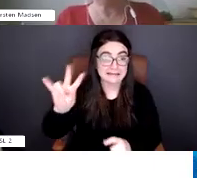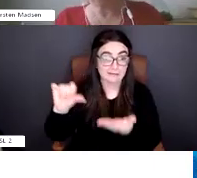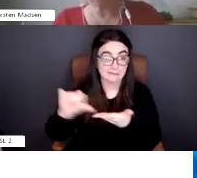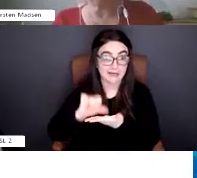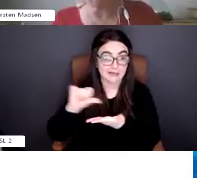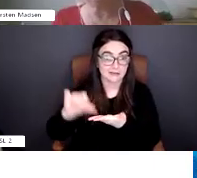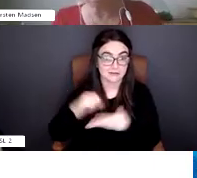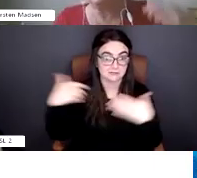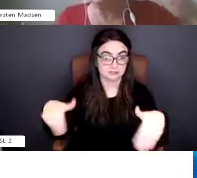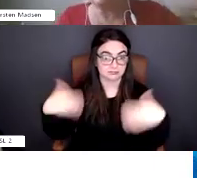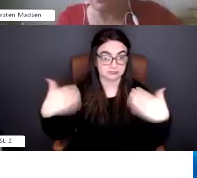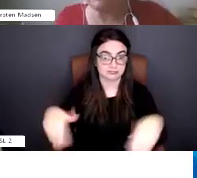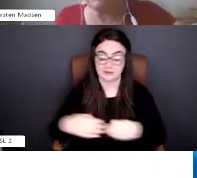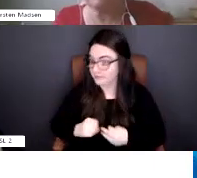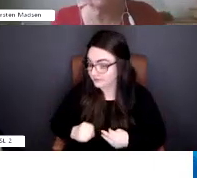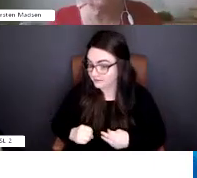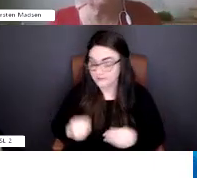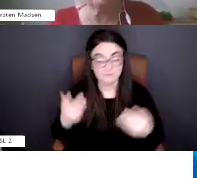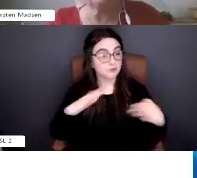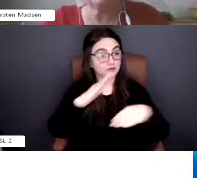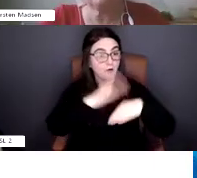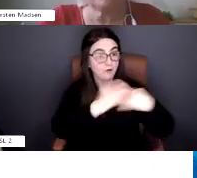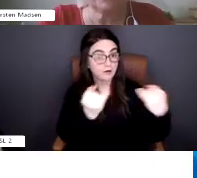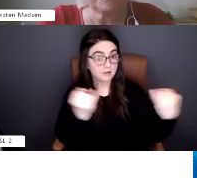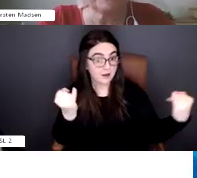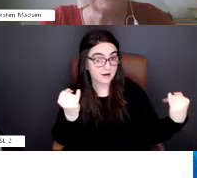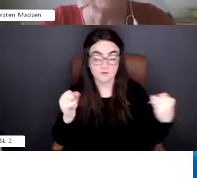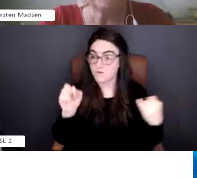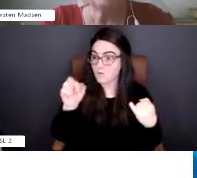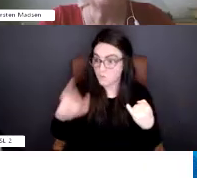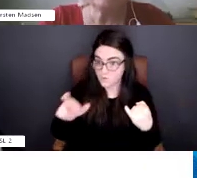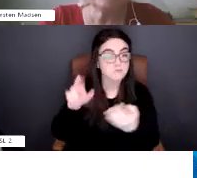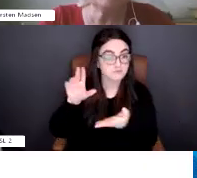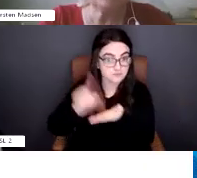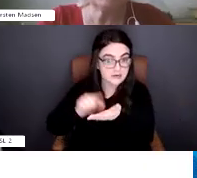was done in either an online version or a print version.